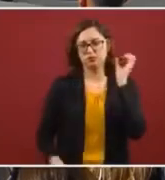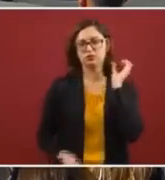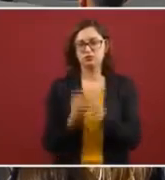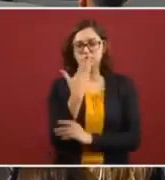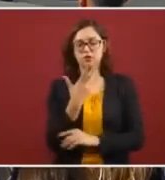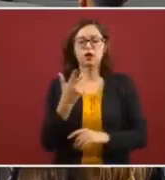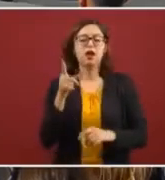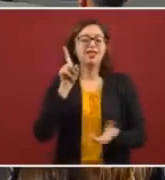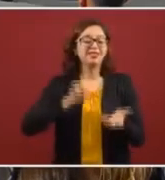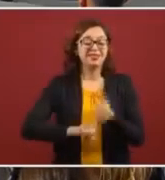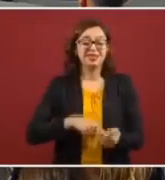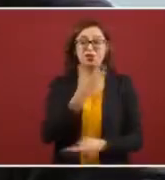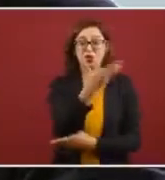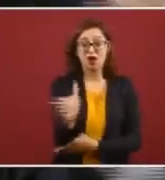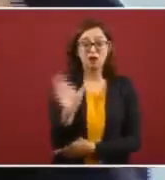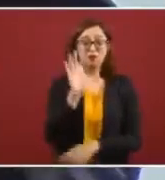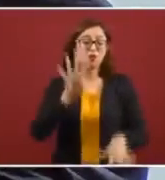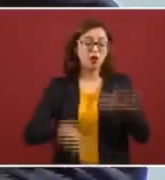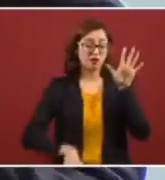so,